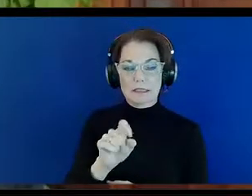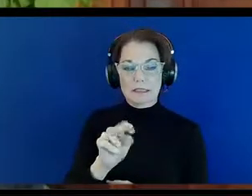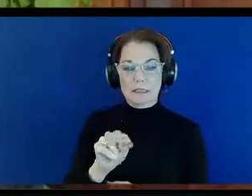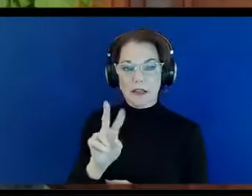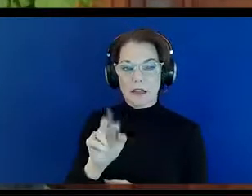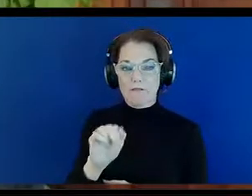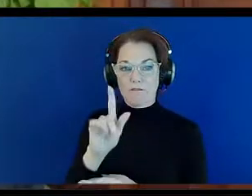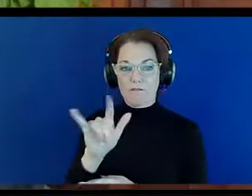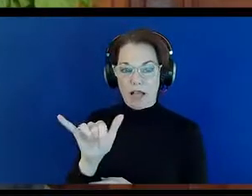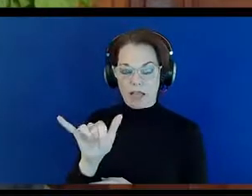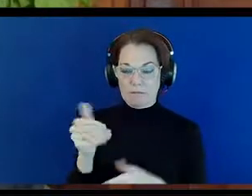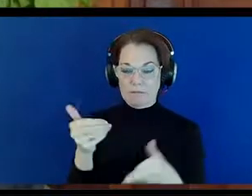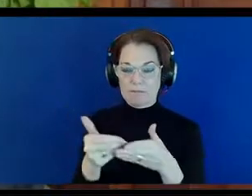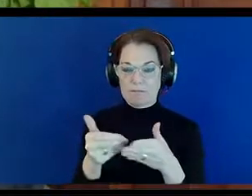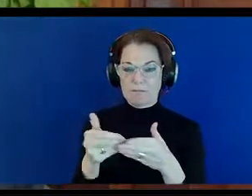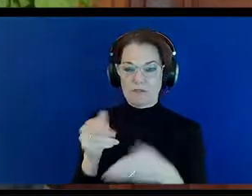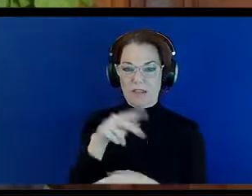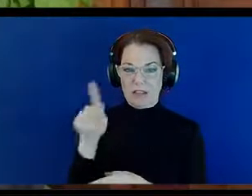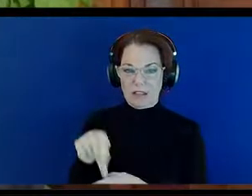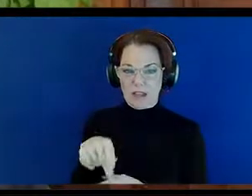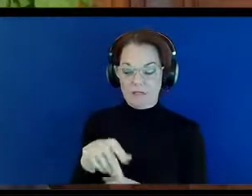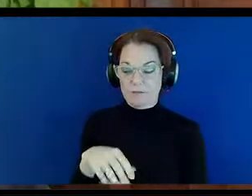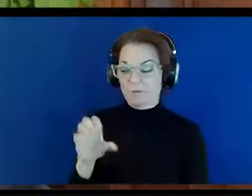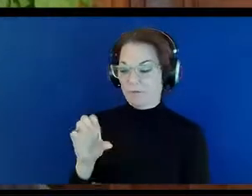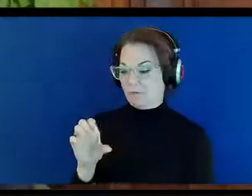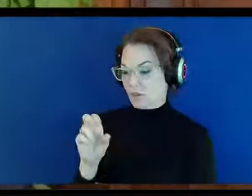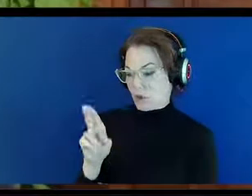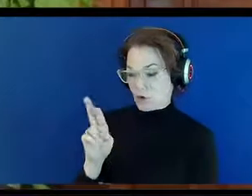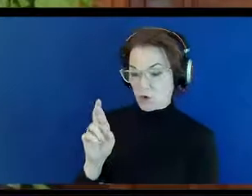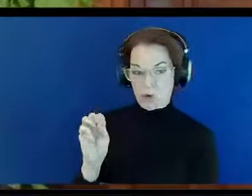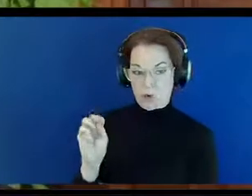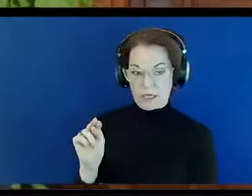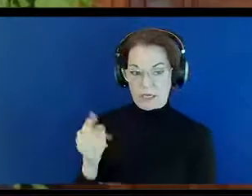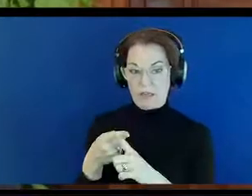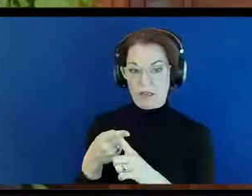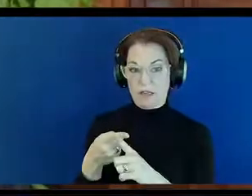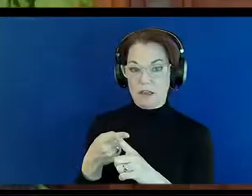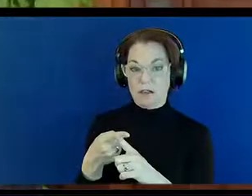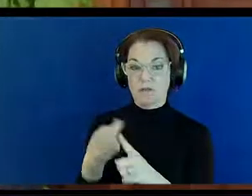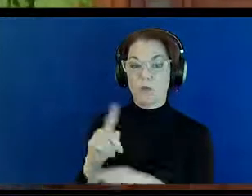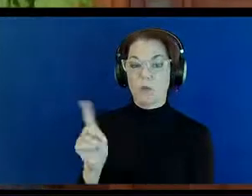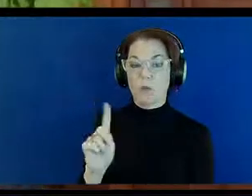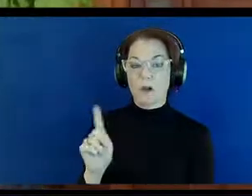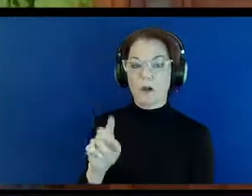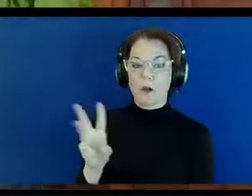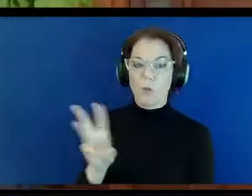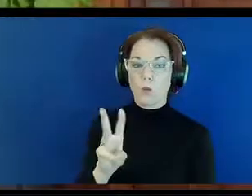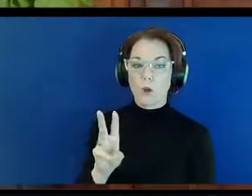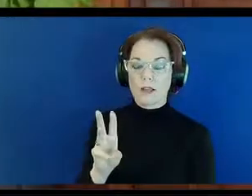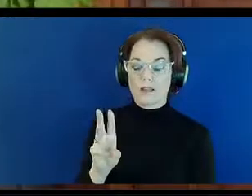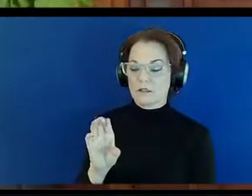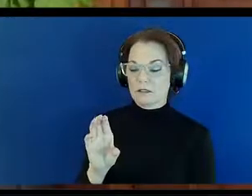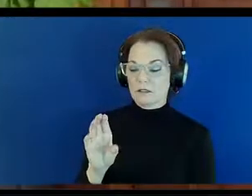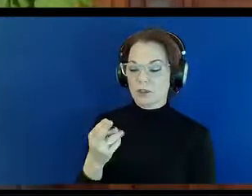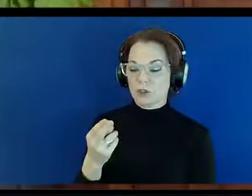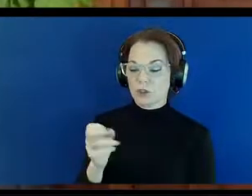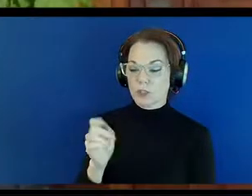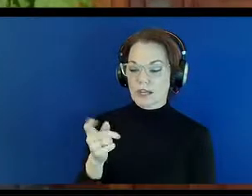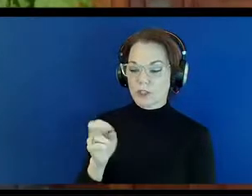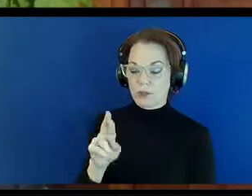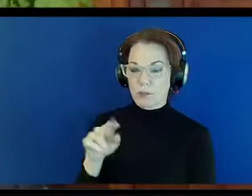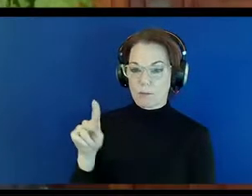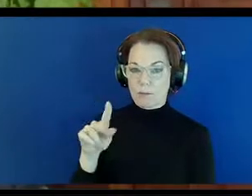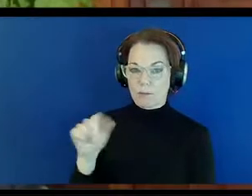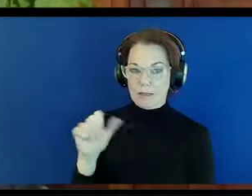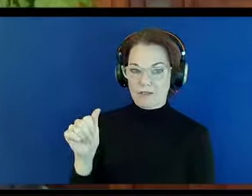outside of Philadelphia. And Curran from Westchester, Pennsylvania, as well, close to the city